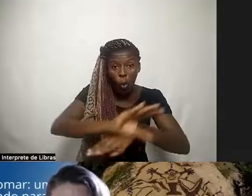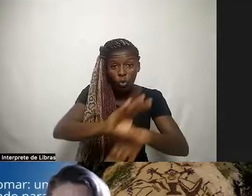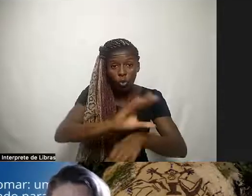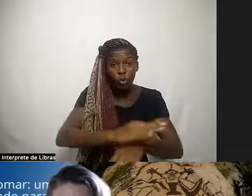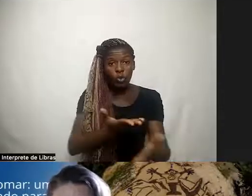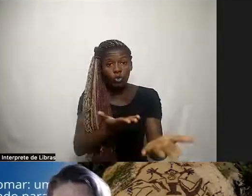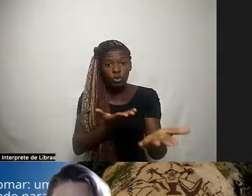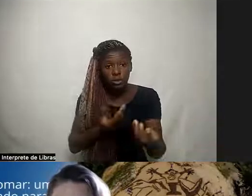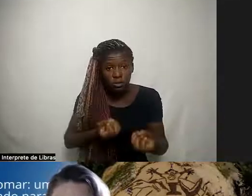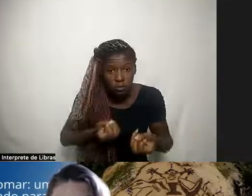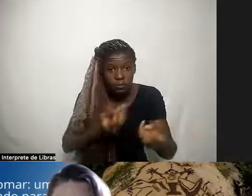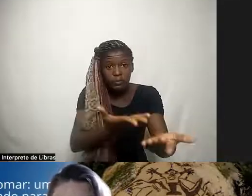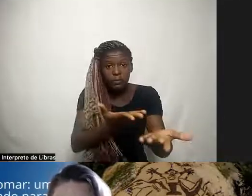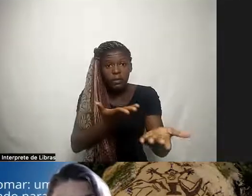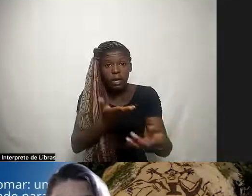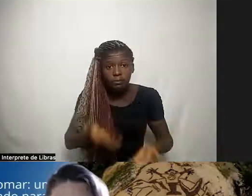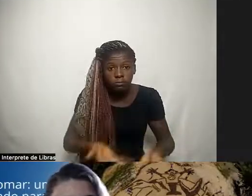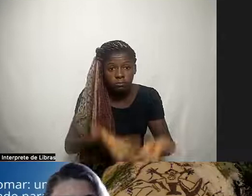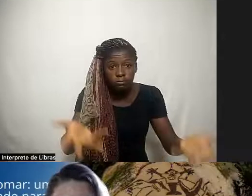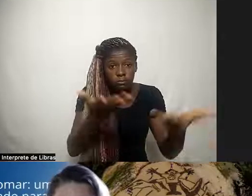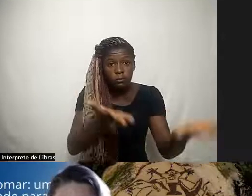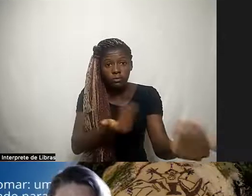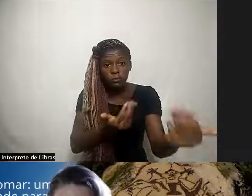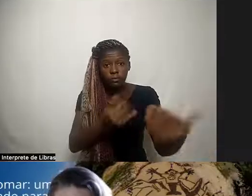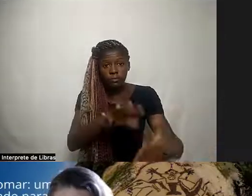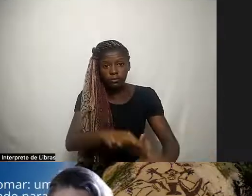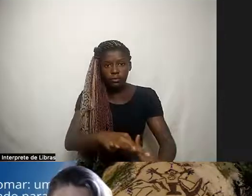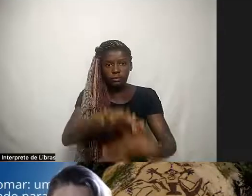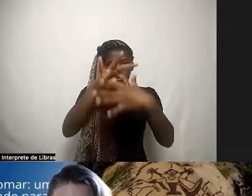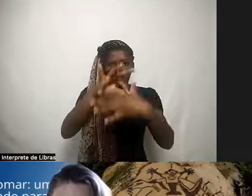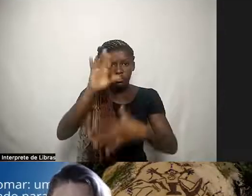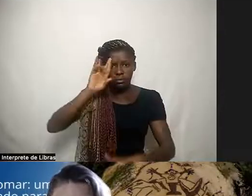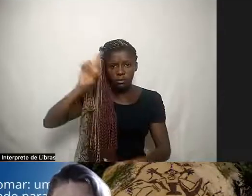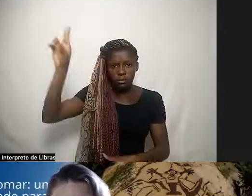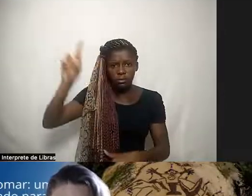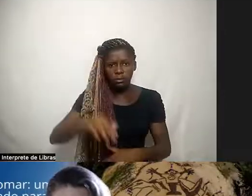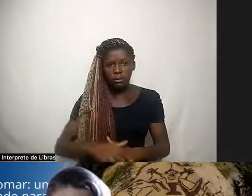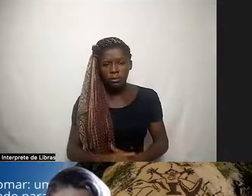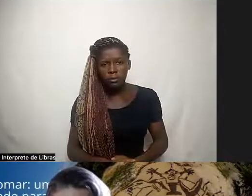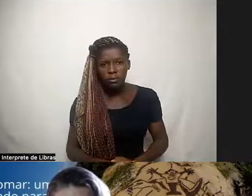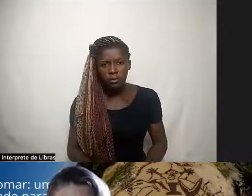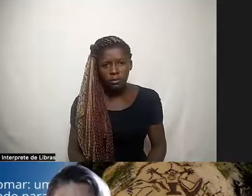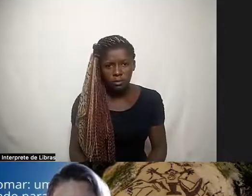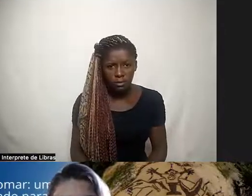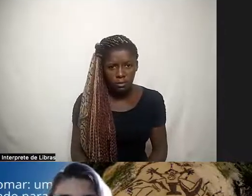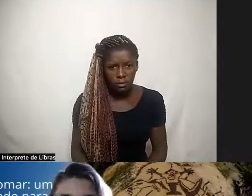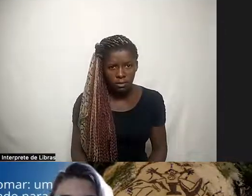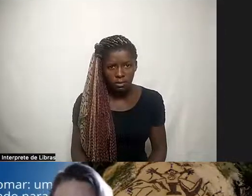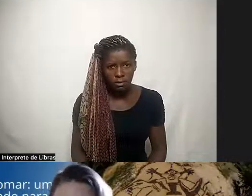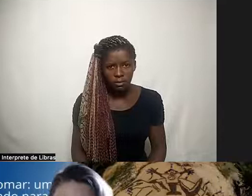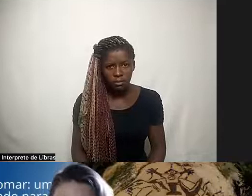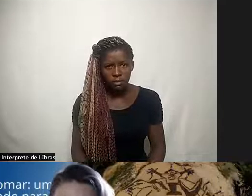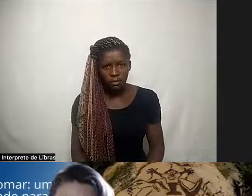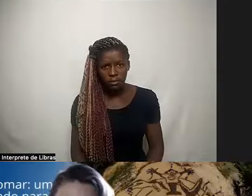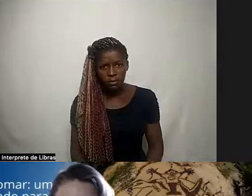Training young leaders that I believe that other colleagues here are going to talk about here, but there is a network of young people in the Biomar Network that